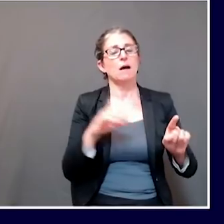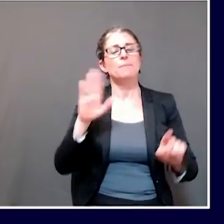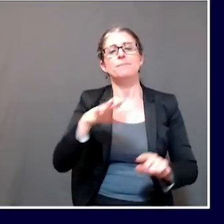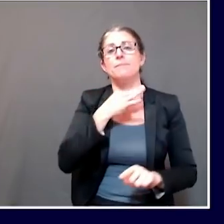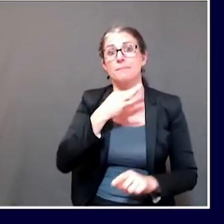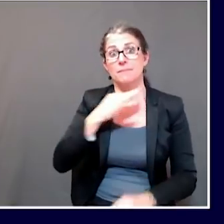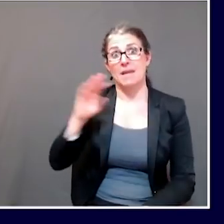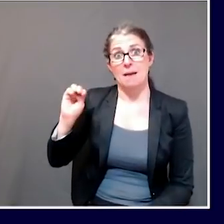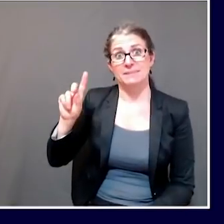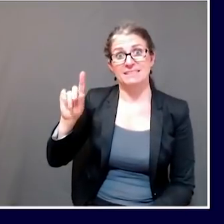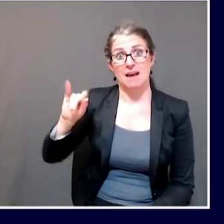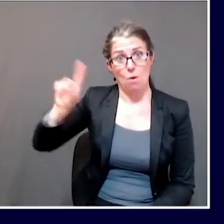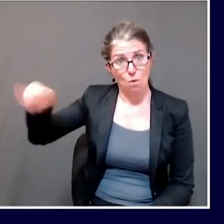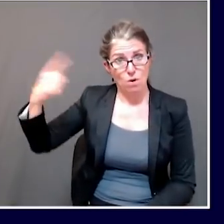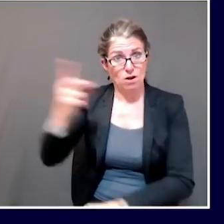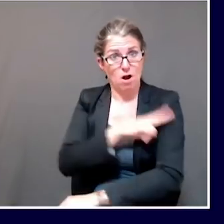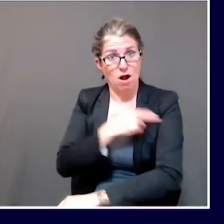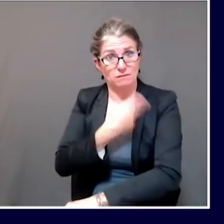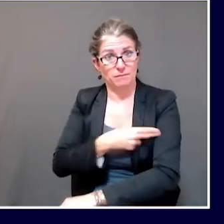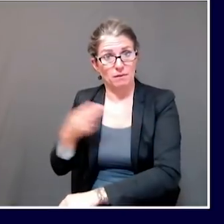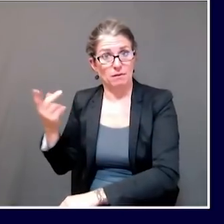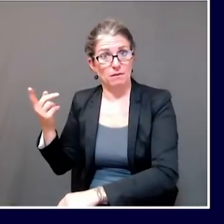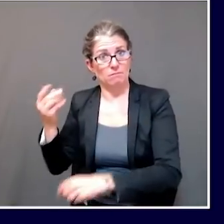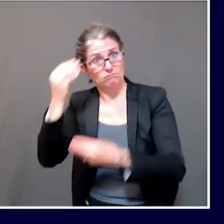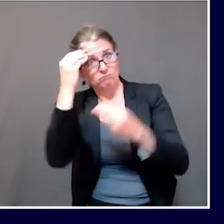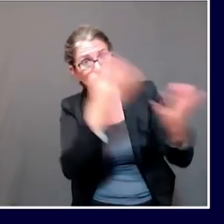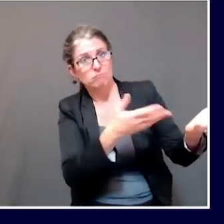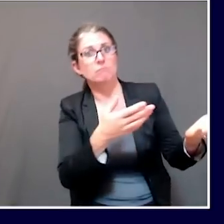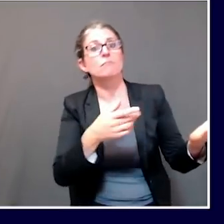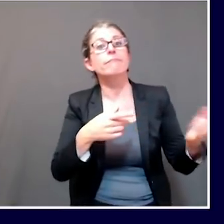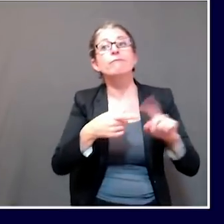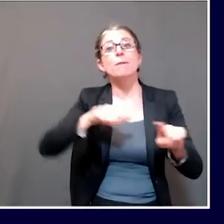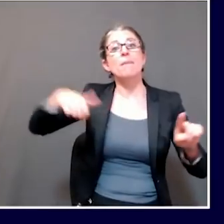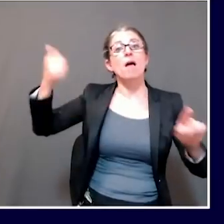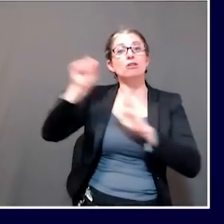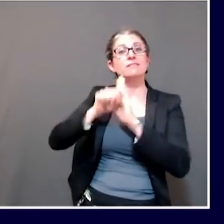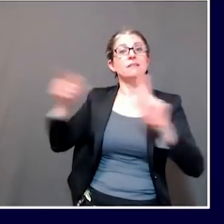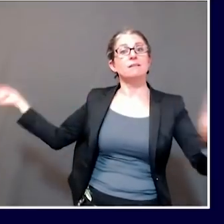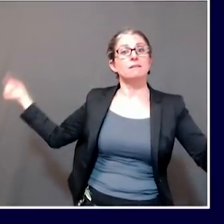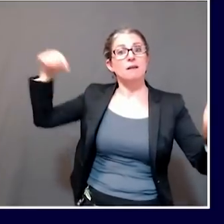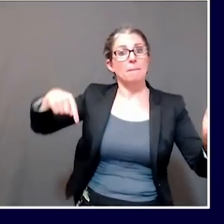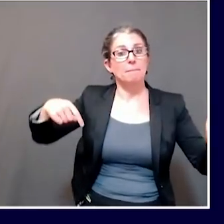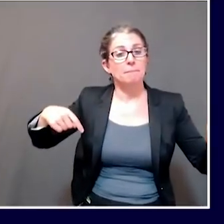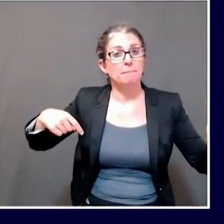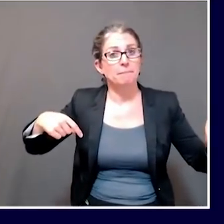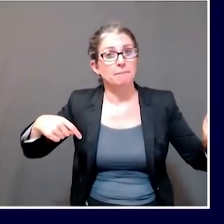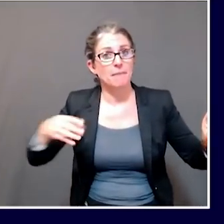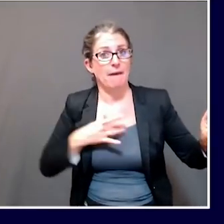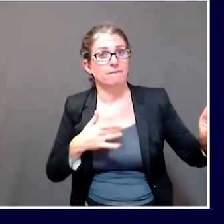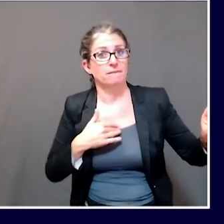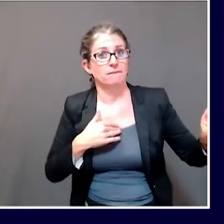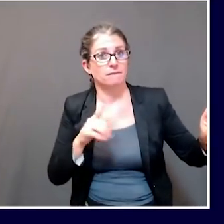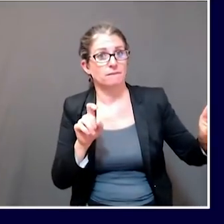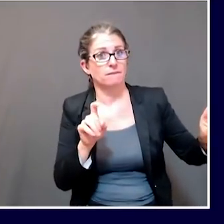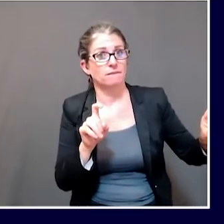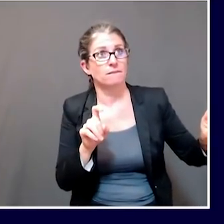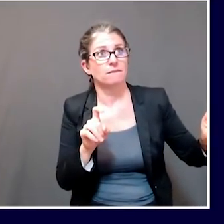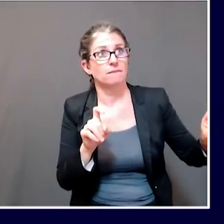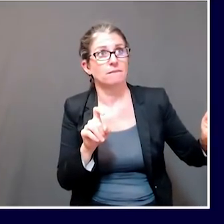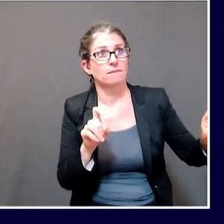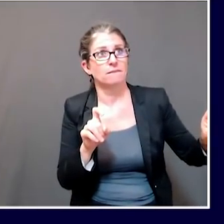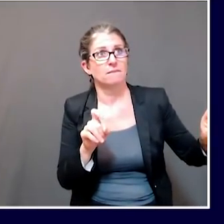It's the only hospital that we've heard from directly. Indirectly, I'm aware that there may be a similar phenomenon happening at York